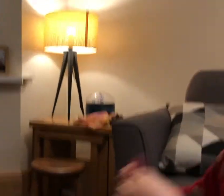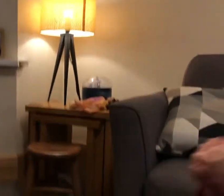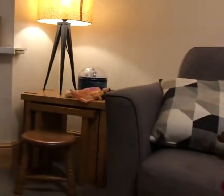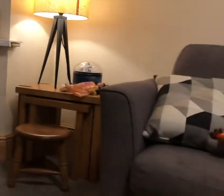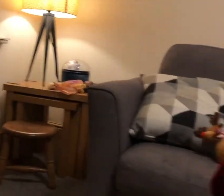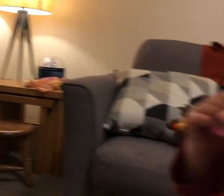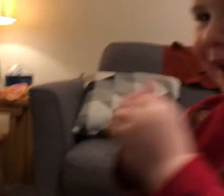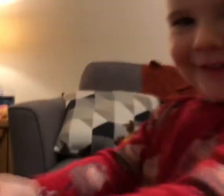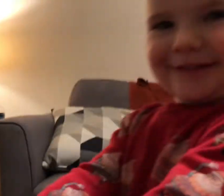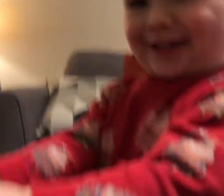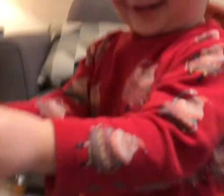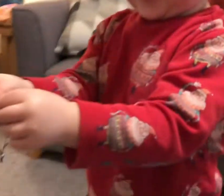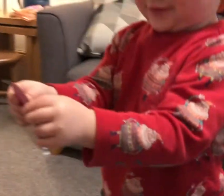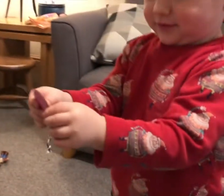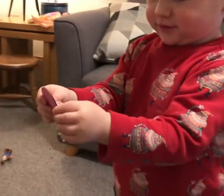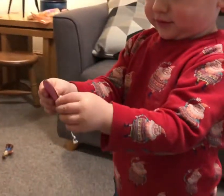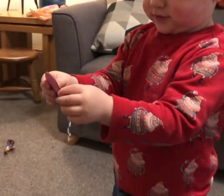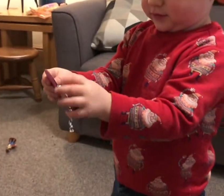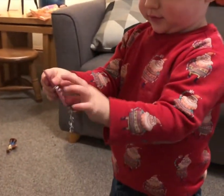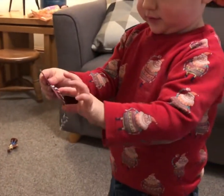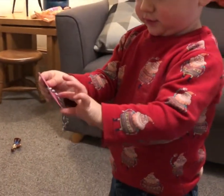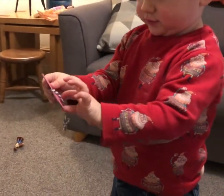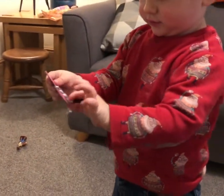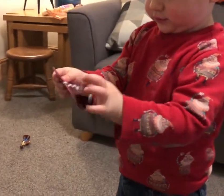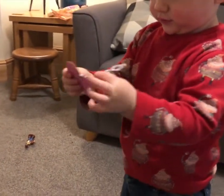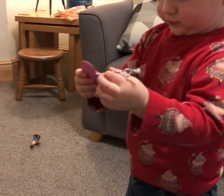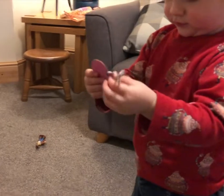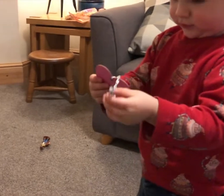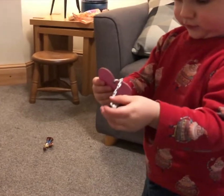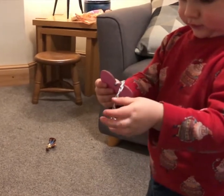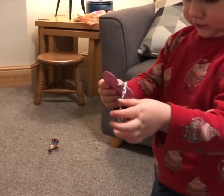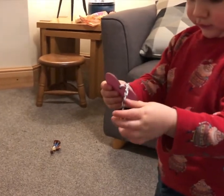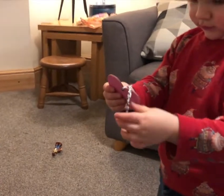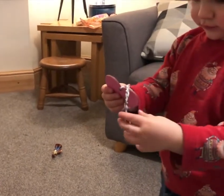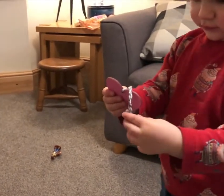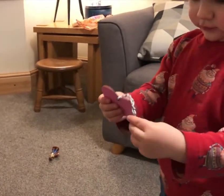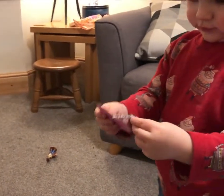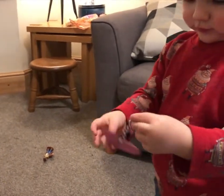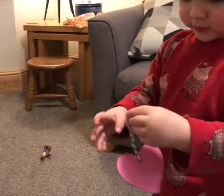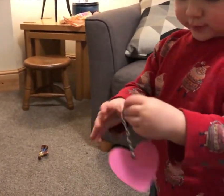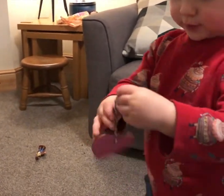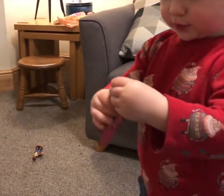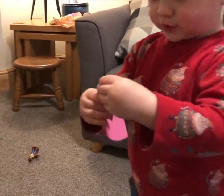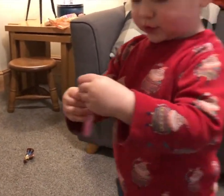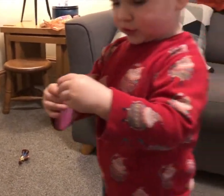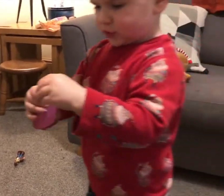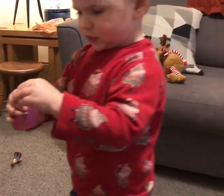What have you got, Luca? You got a heart. That's a good idea.